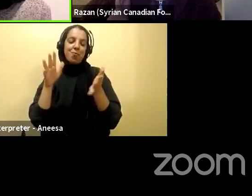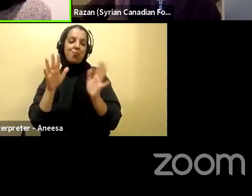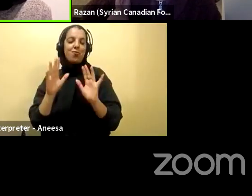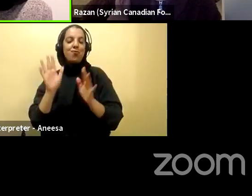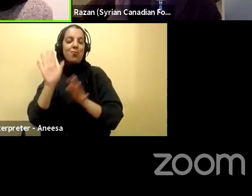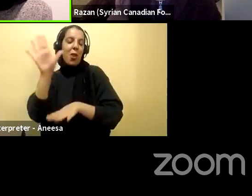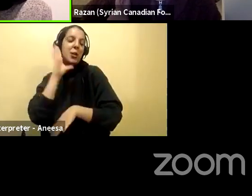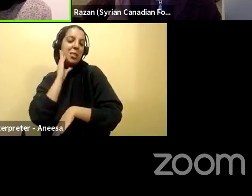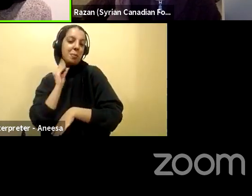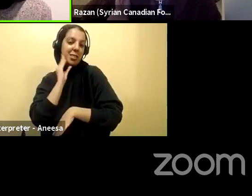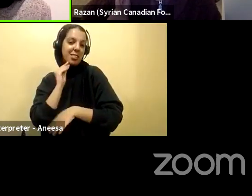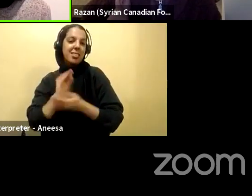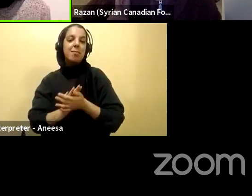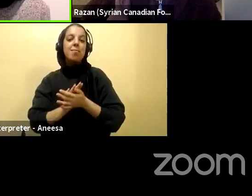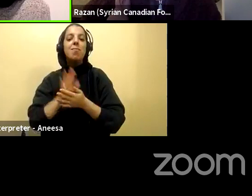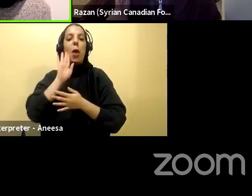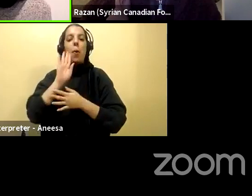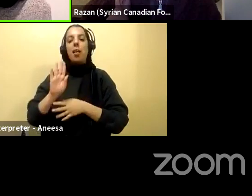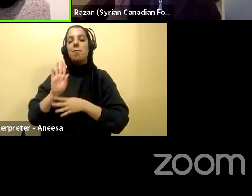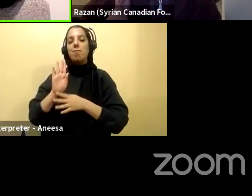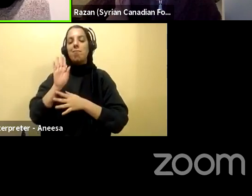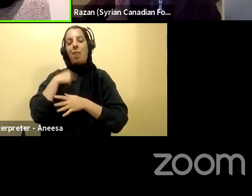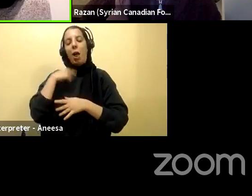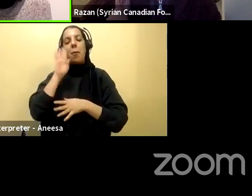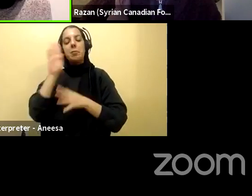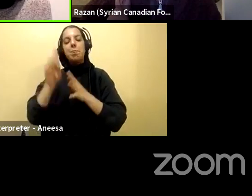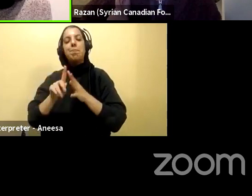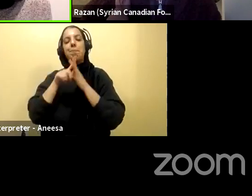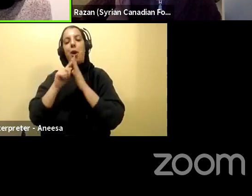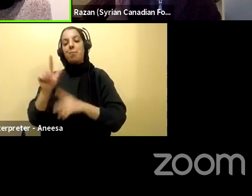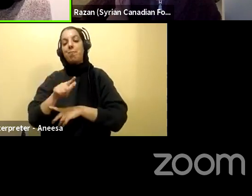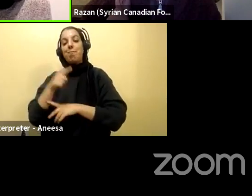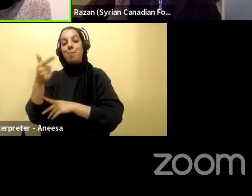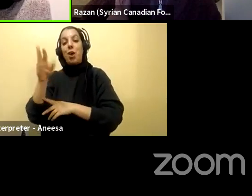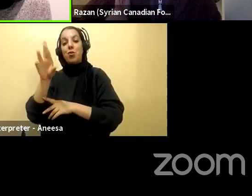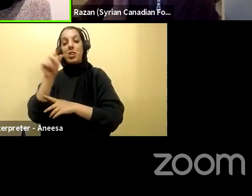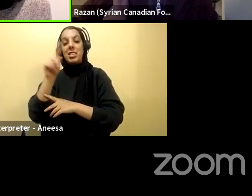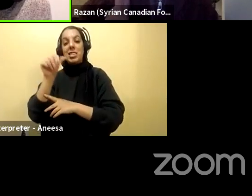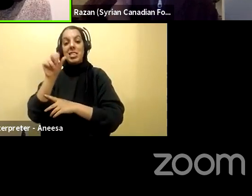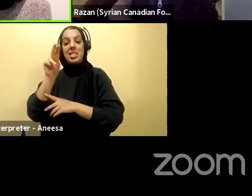floor to Lizanne to introduce herself and speak a little bit about the Syrian Canadian Foundation.